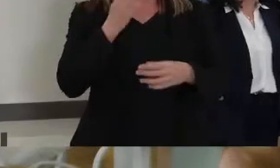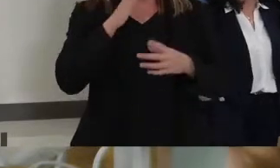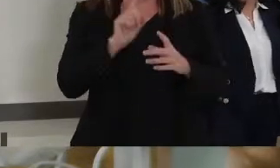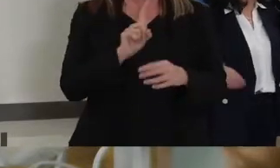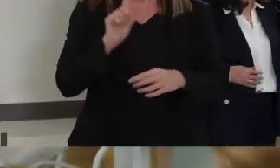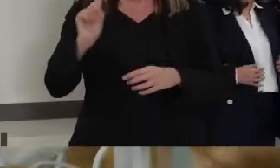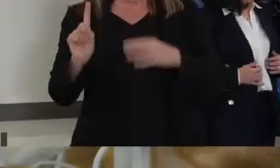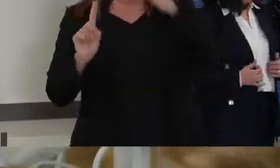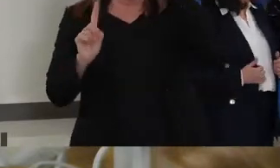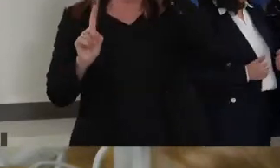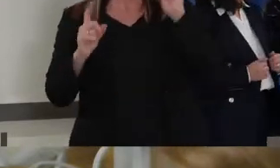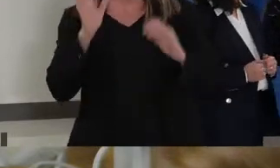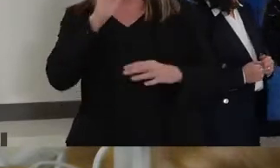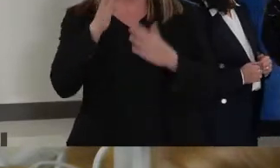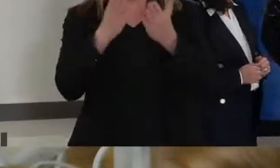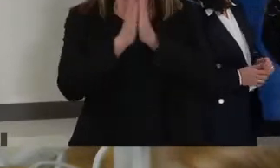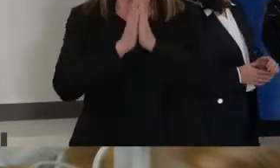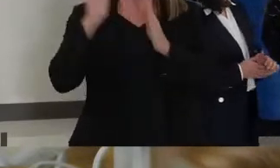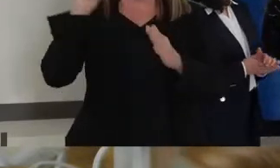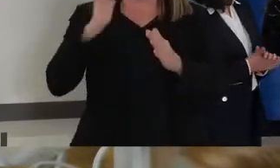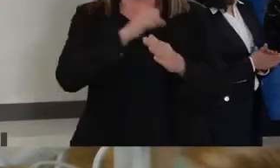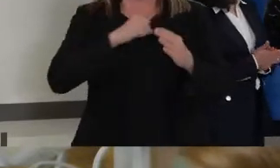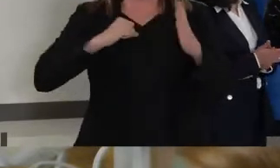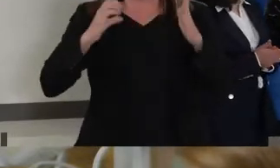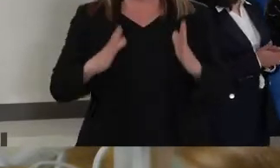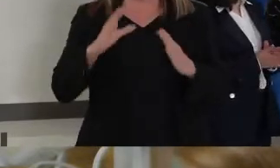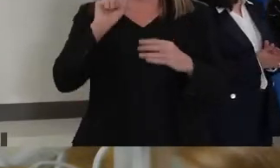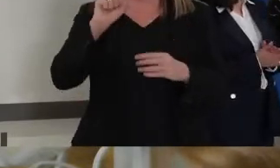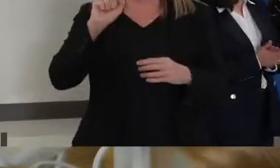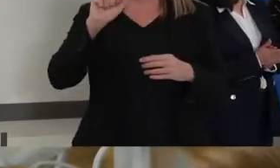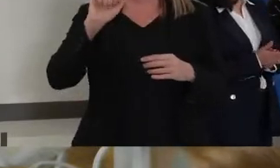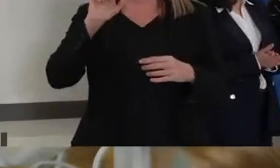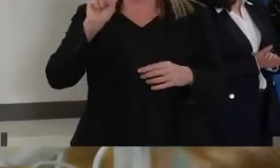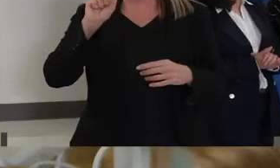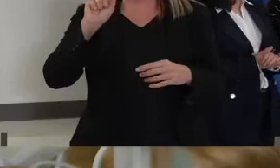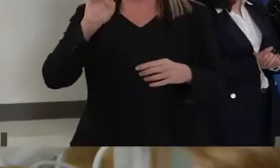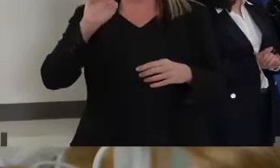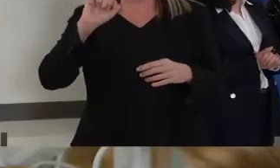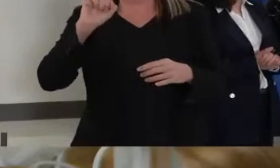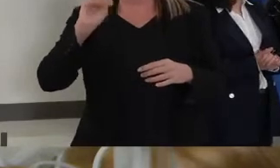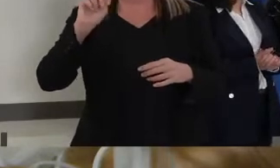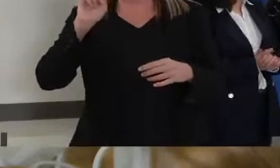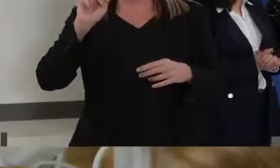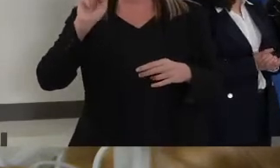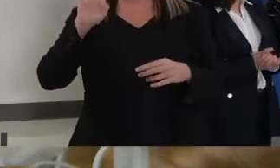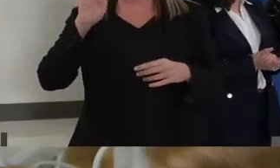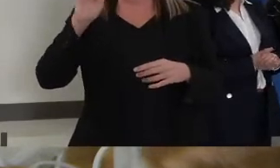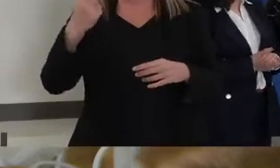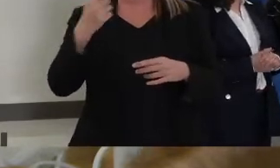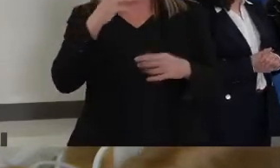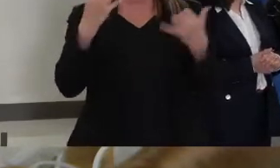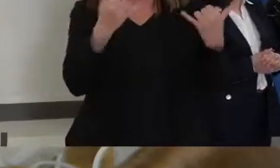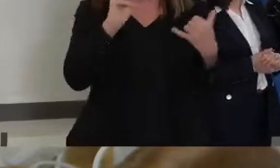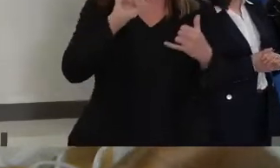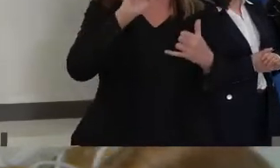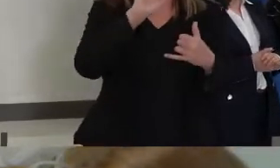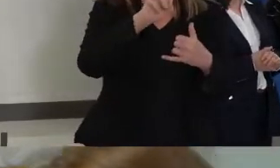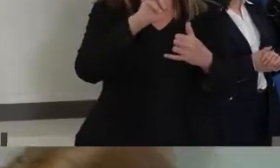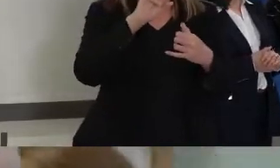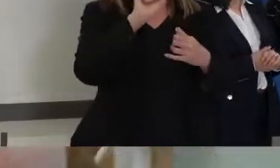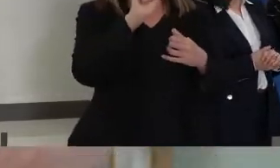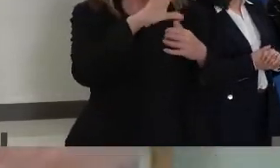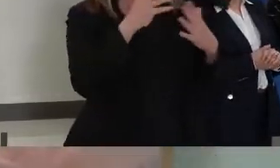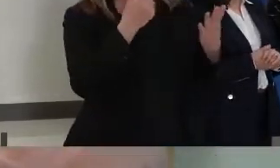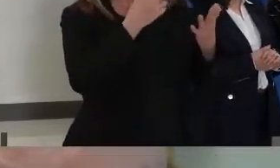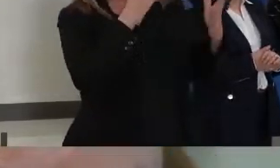and ask former Senator Steinberg and now Mayor Steinberg to talk a little bit more about some of his advanced conversations